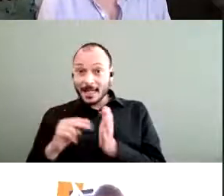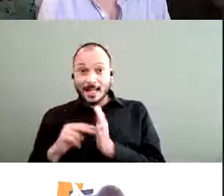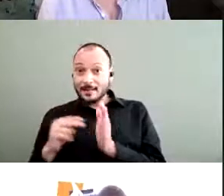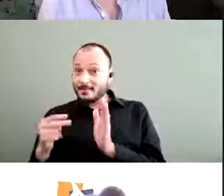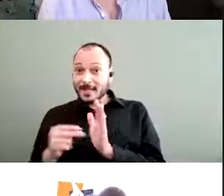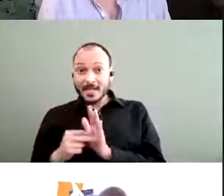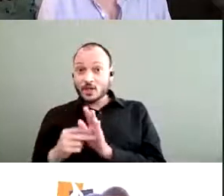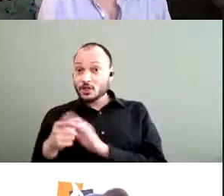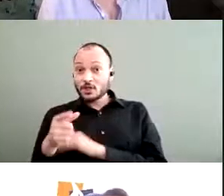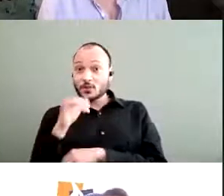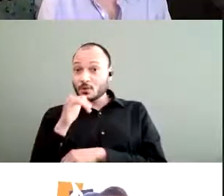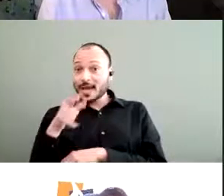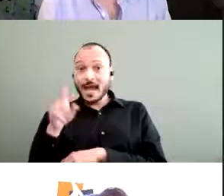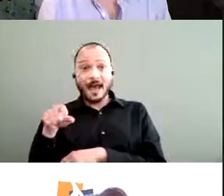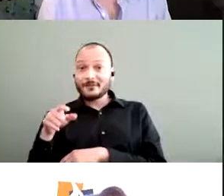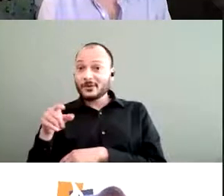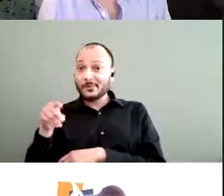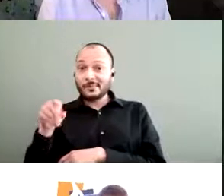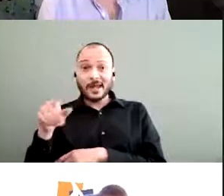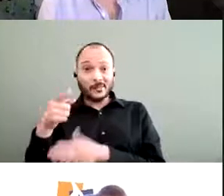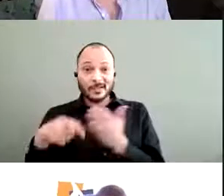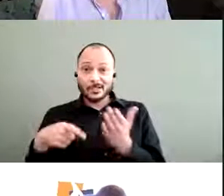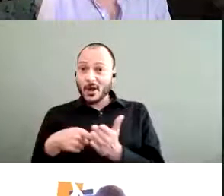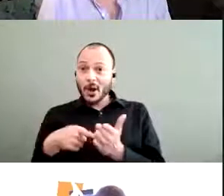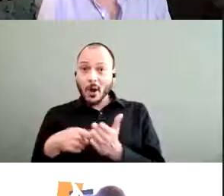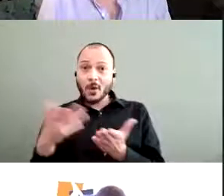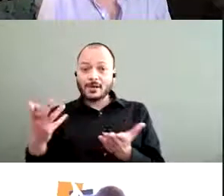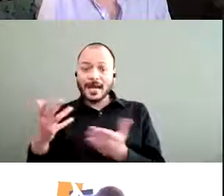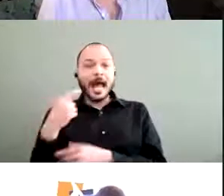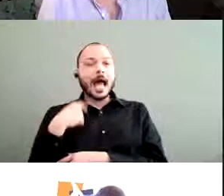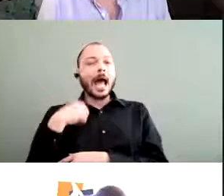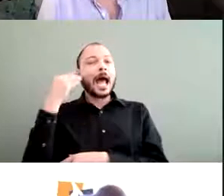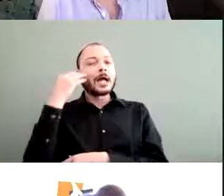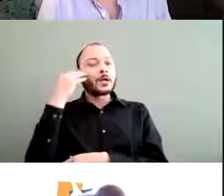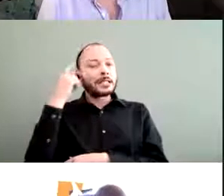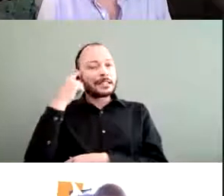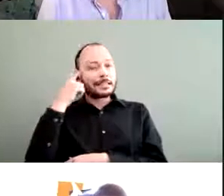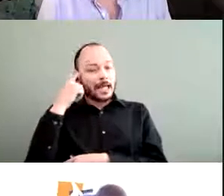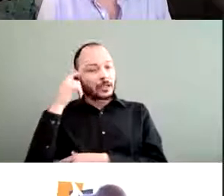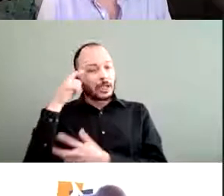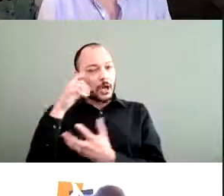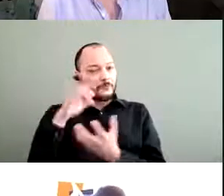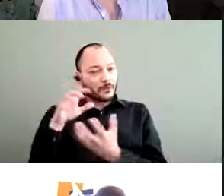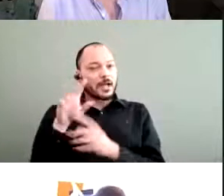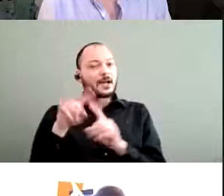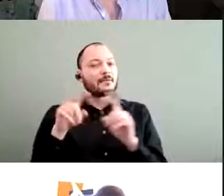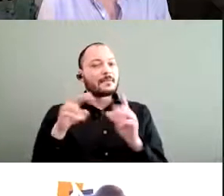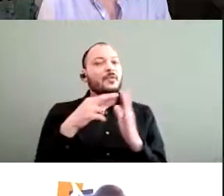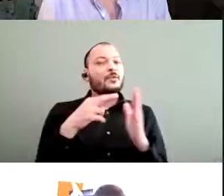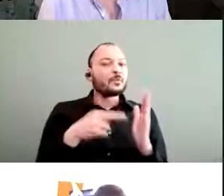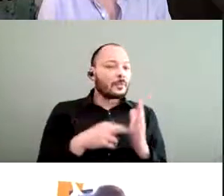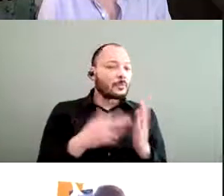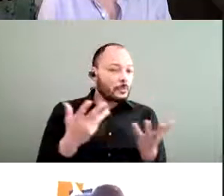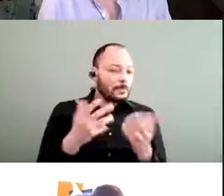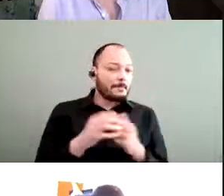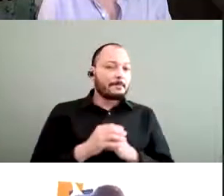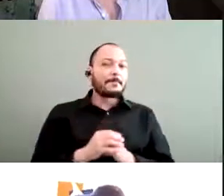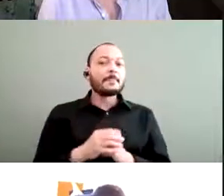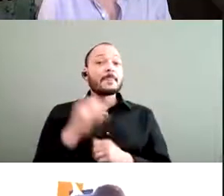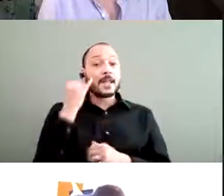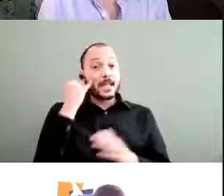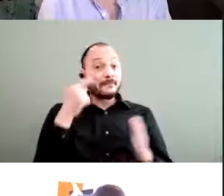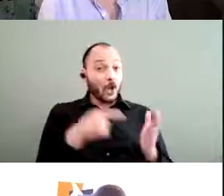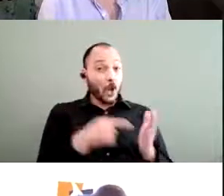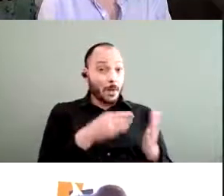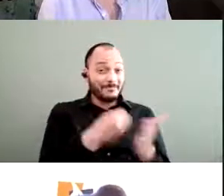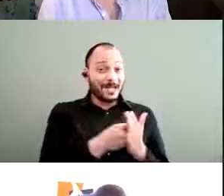that you don't have to pay what you owe. And I know that sounds really confusing, but the rule of thumb is if you owe the money,